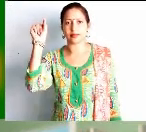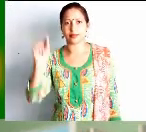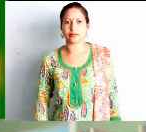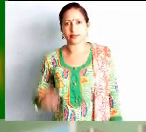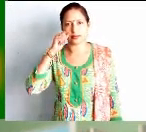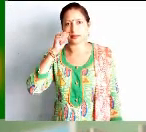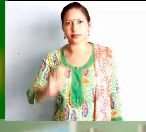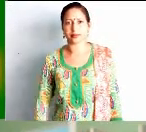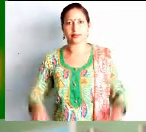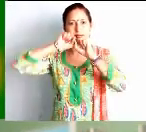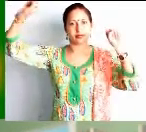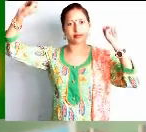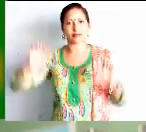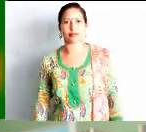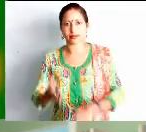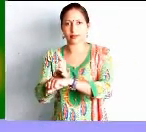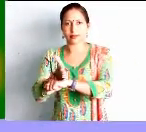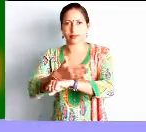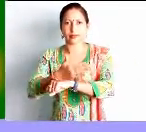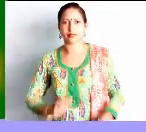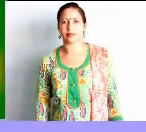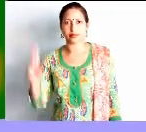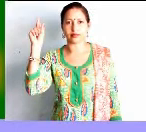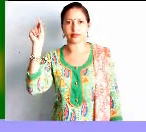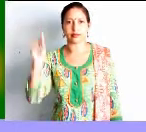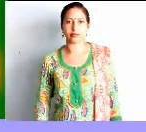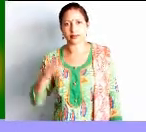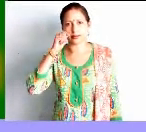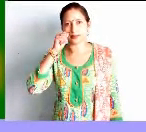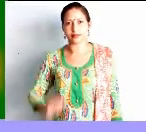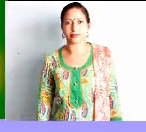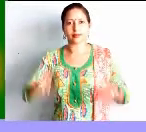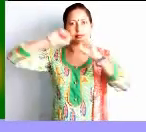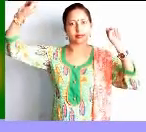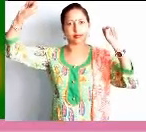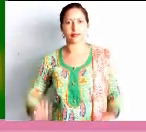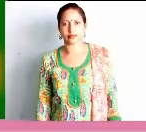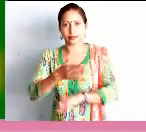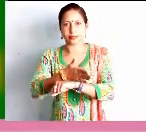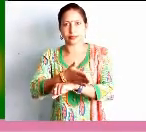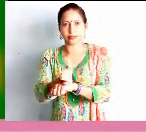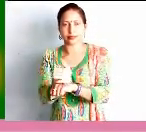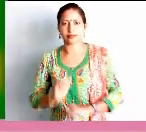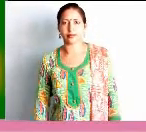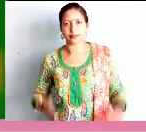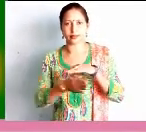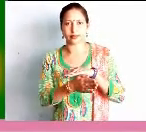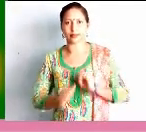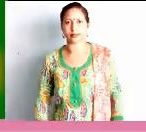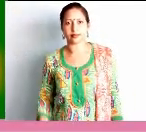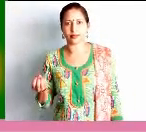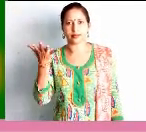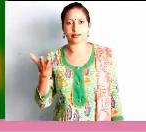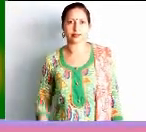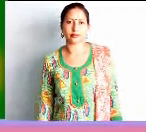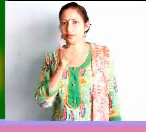This is Jack. He wakes up early. This is Joe. He wakes up late in the